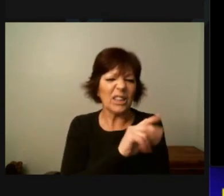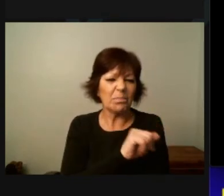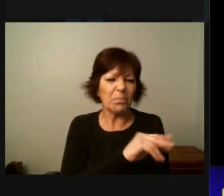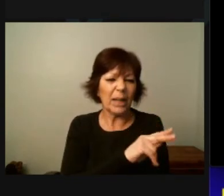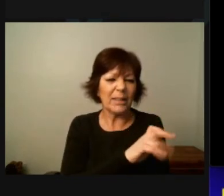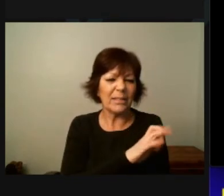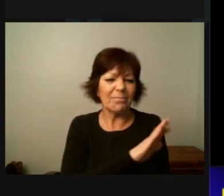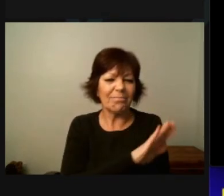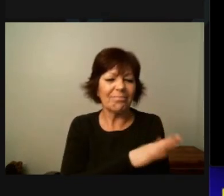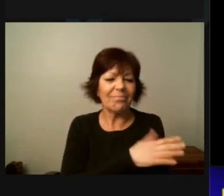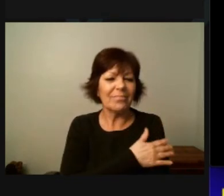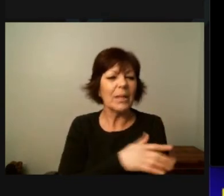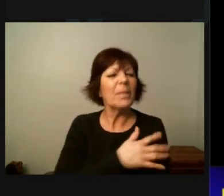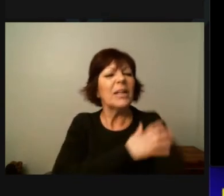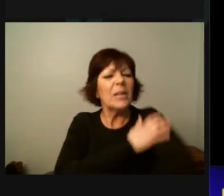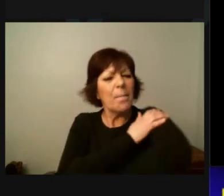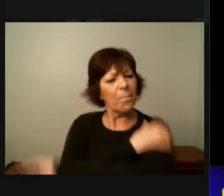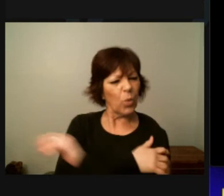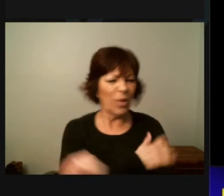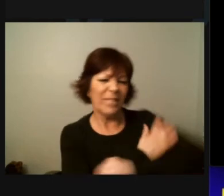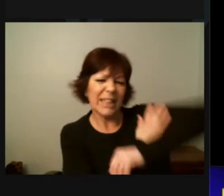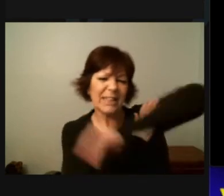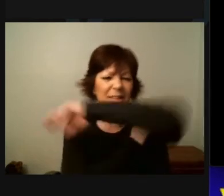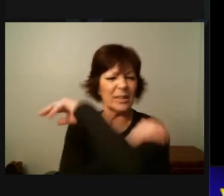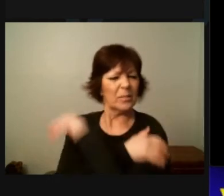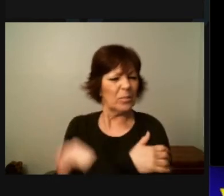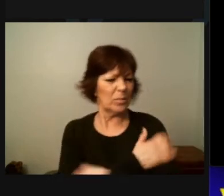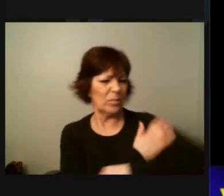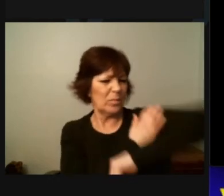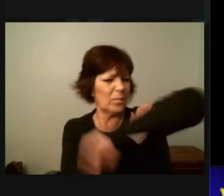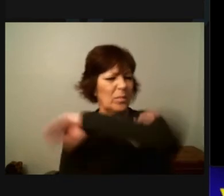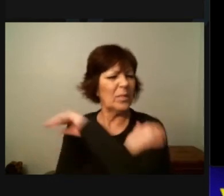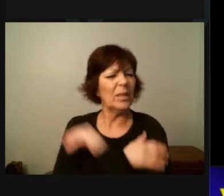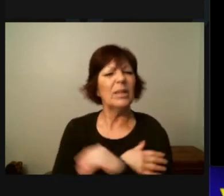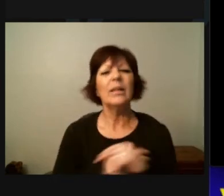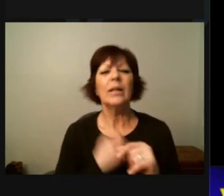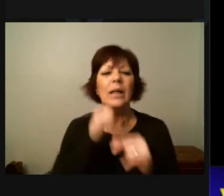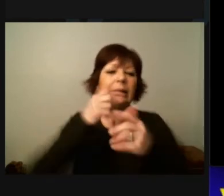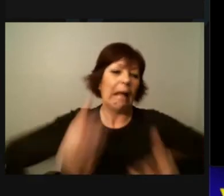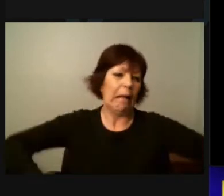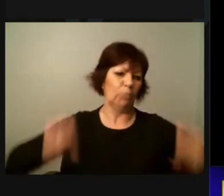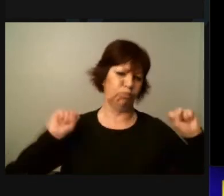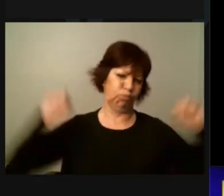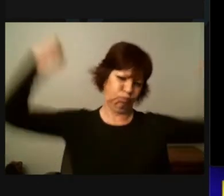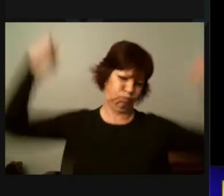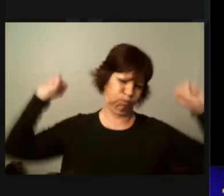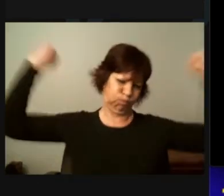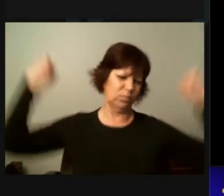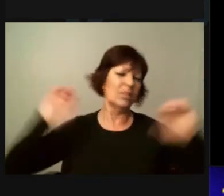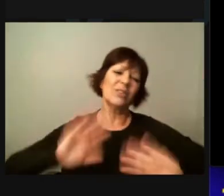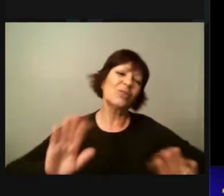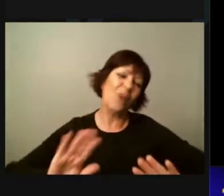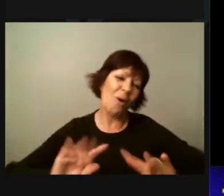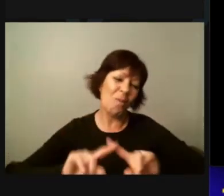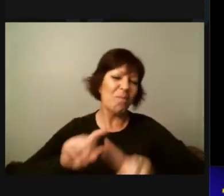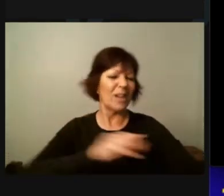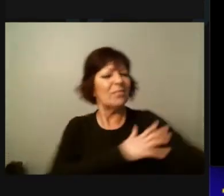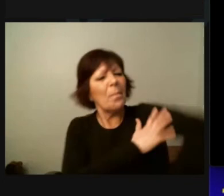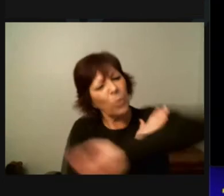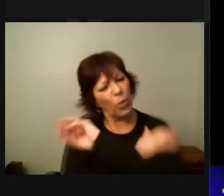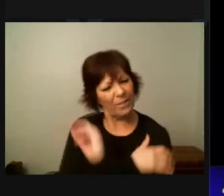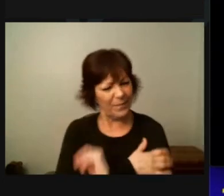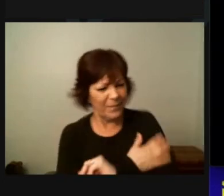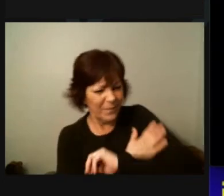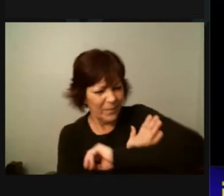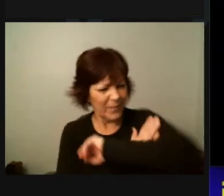or exercise your arm, kind of move it around. Maybe you don't want to go lifting weights that day, but you want